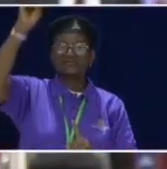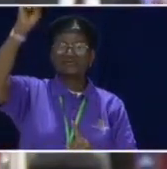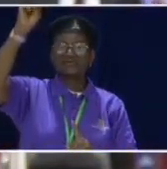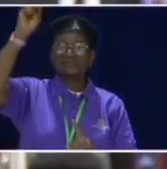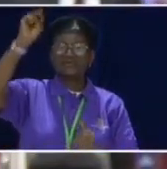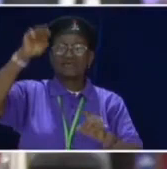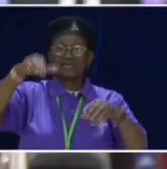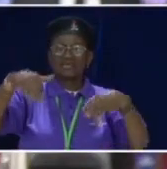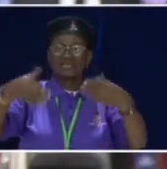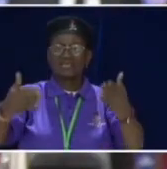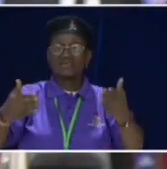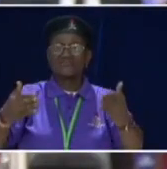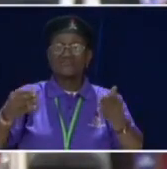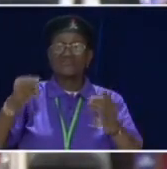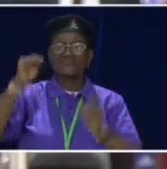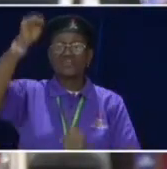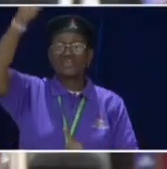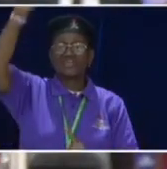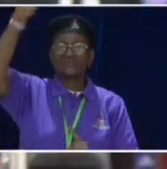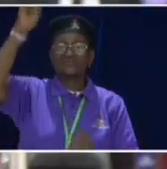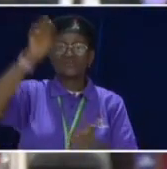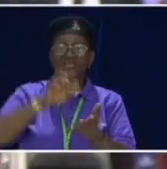Give him glory.